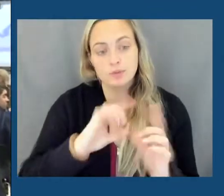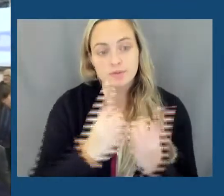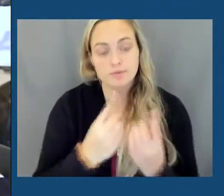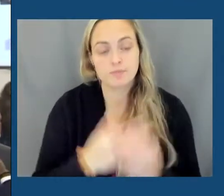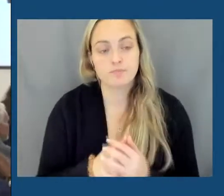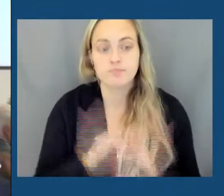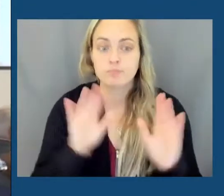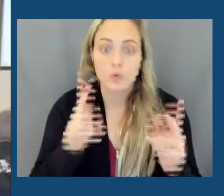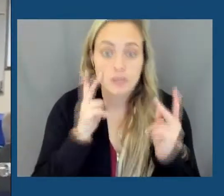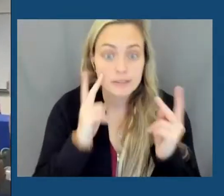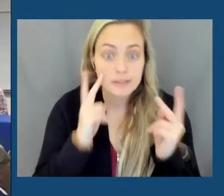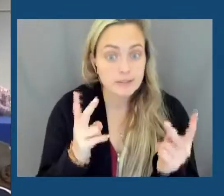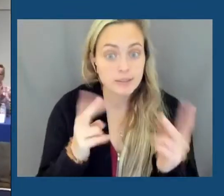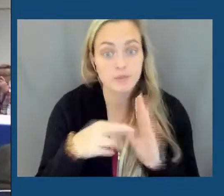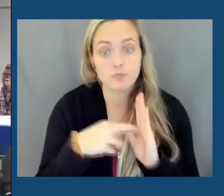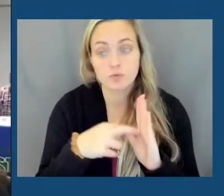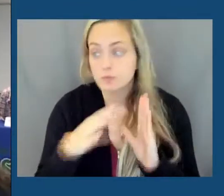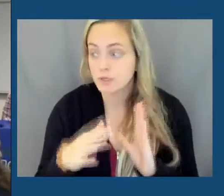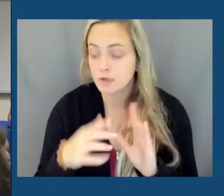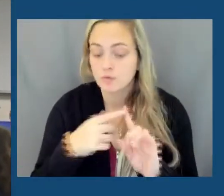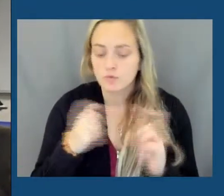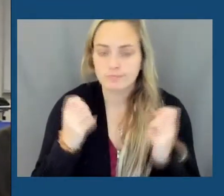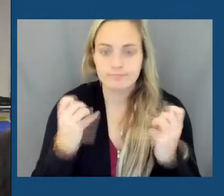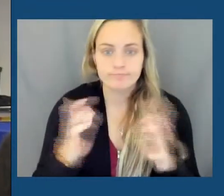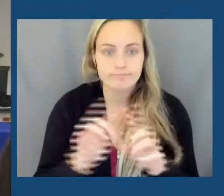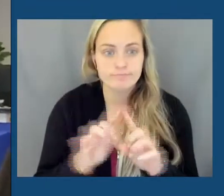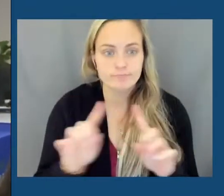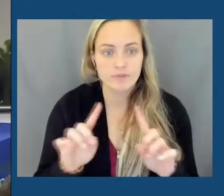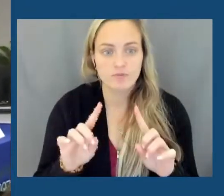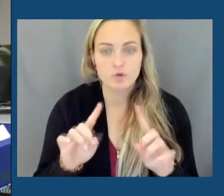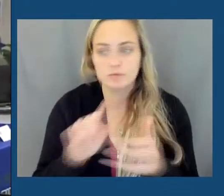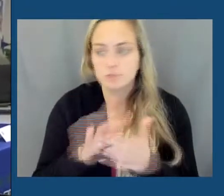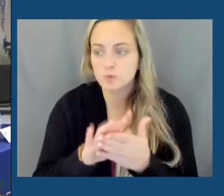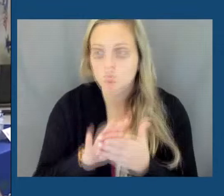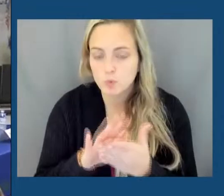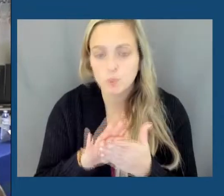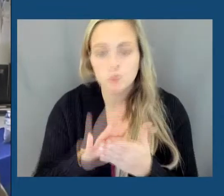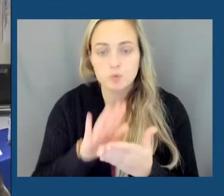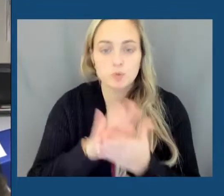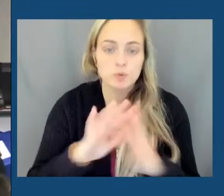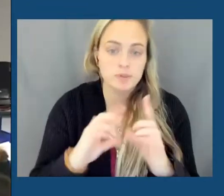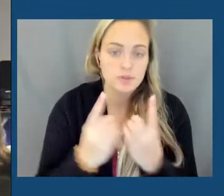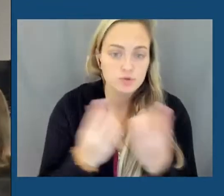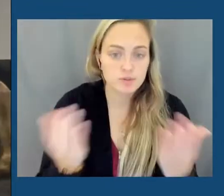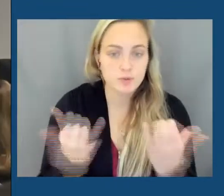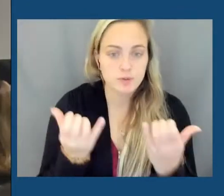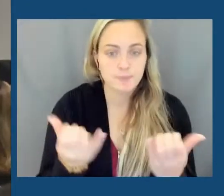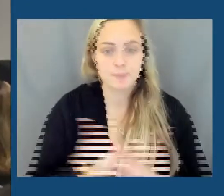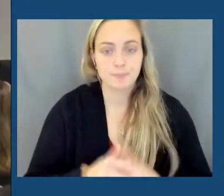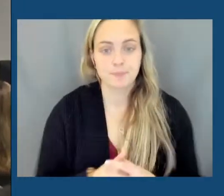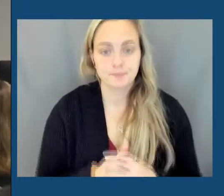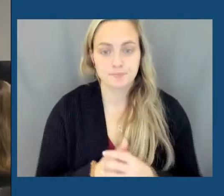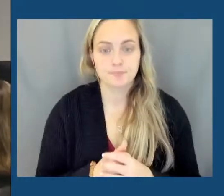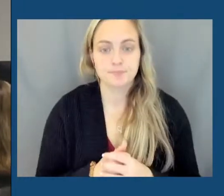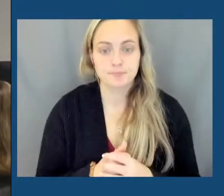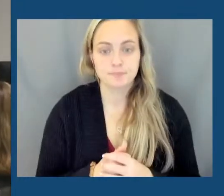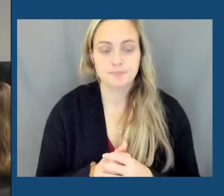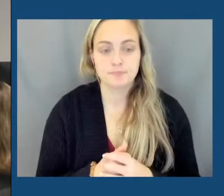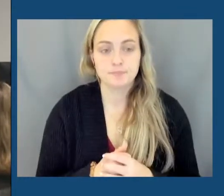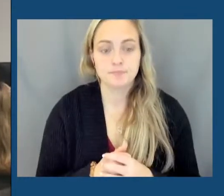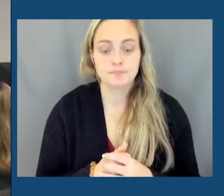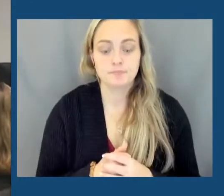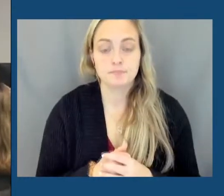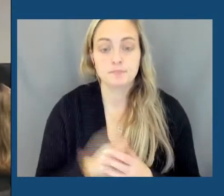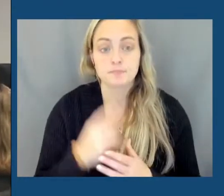great to see representatives from so many different schools and school districts here today. On behalf of the